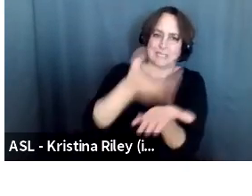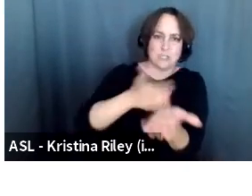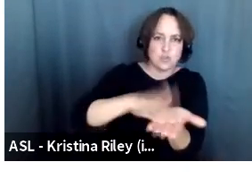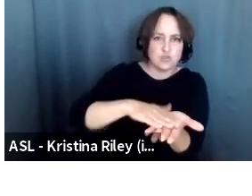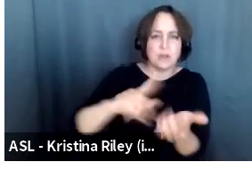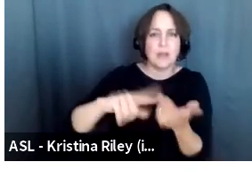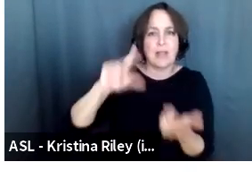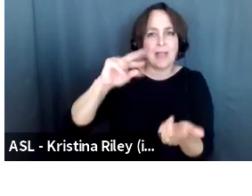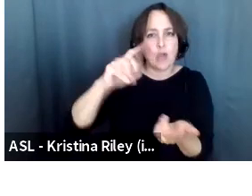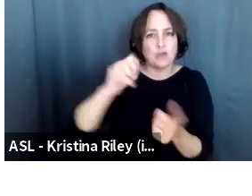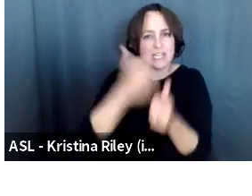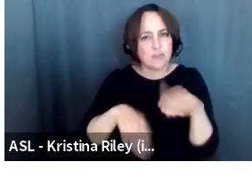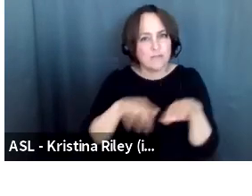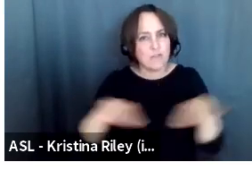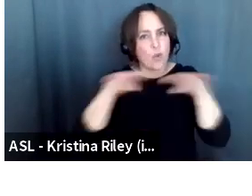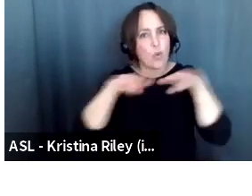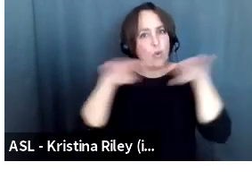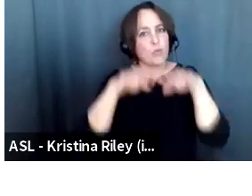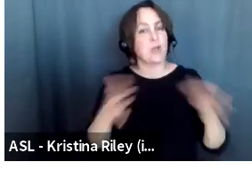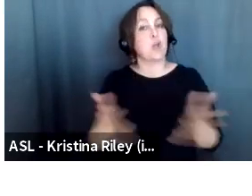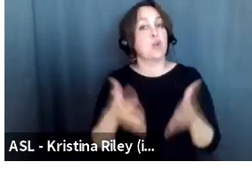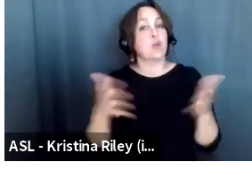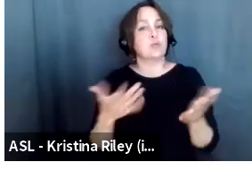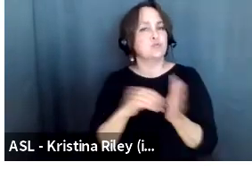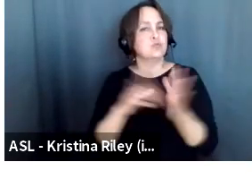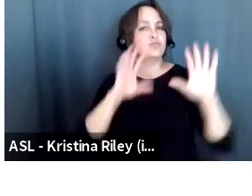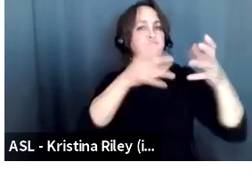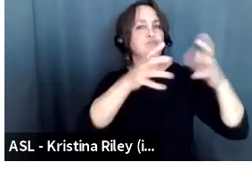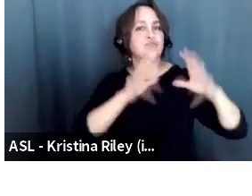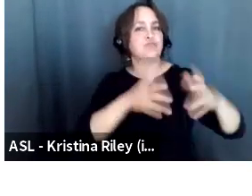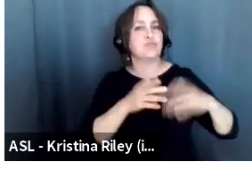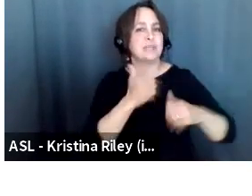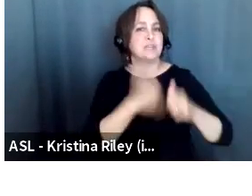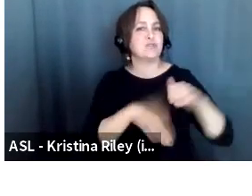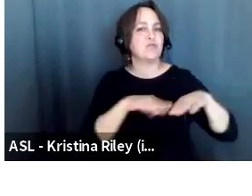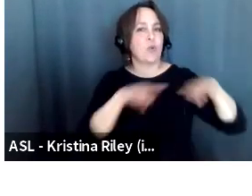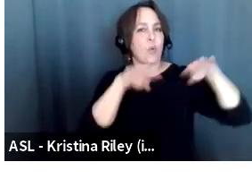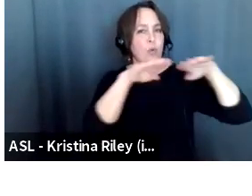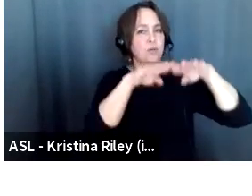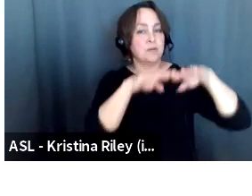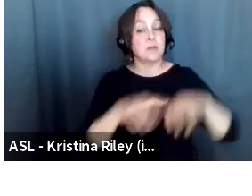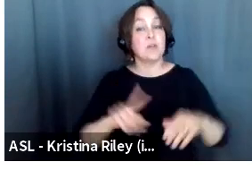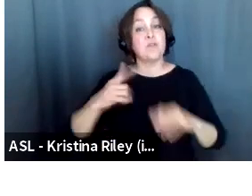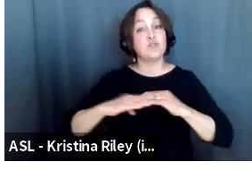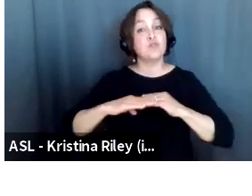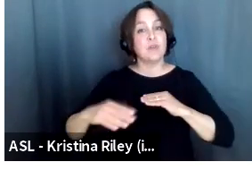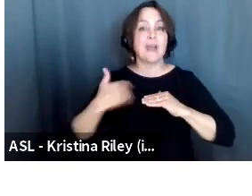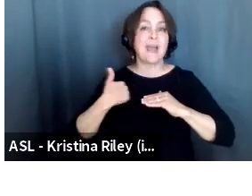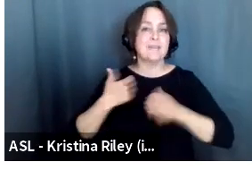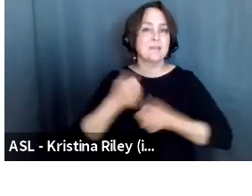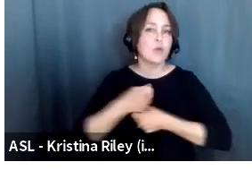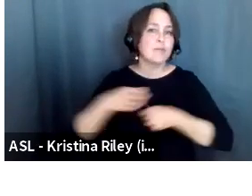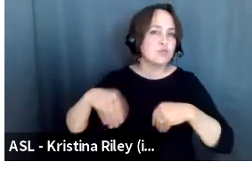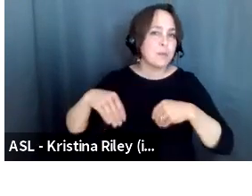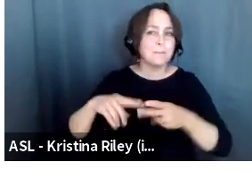encourage floor-by-floor student gathering. And the first floor had a retail space with a coffee shop, some